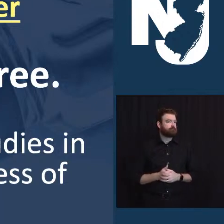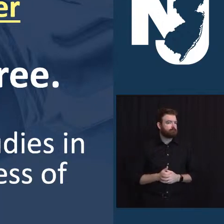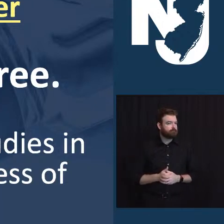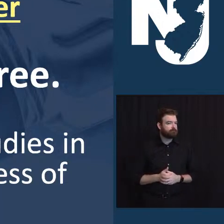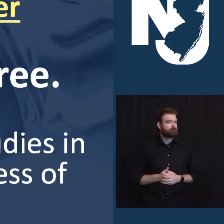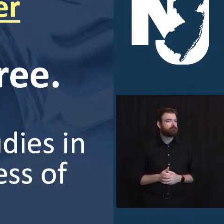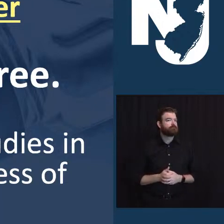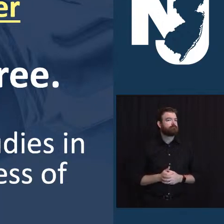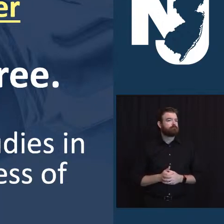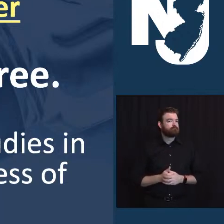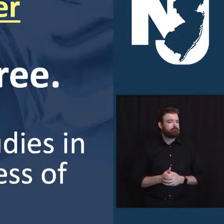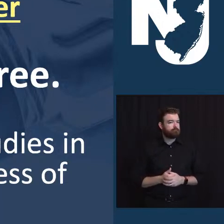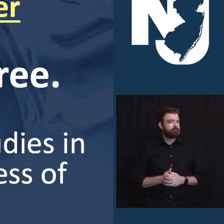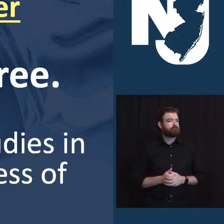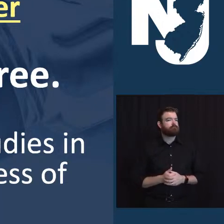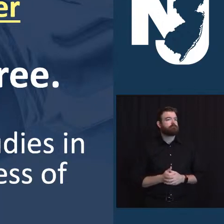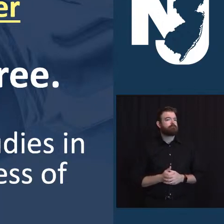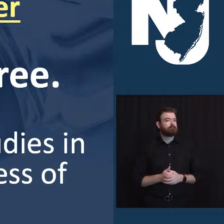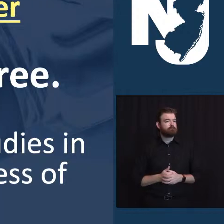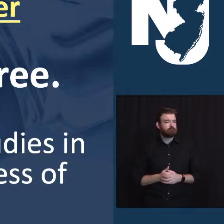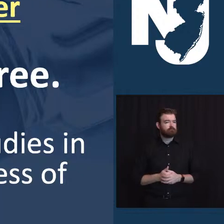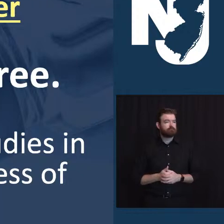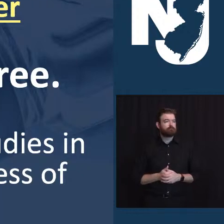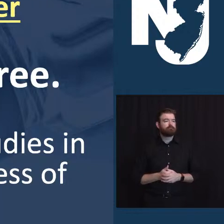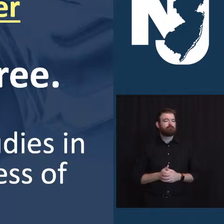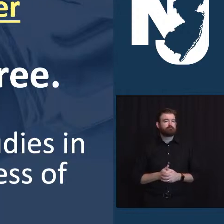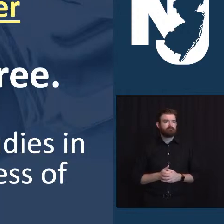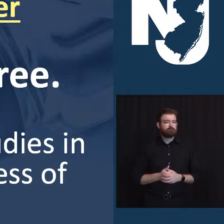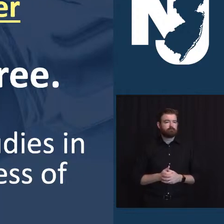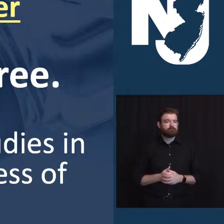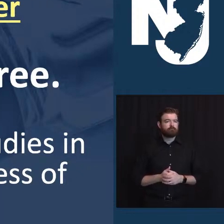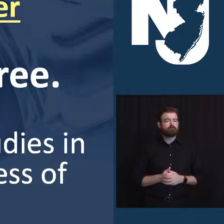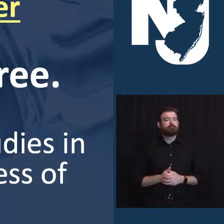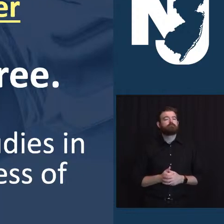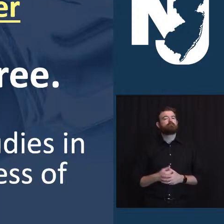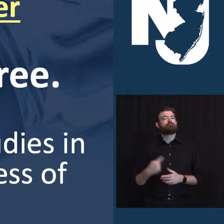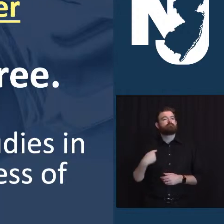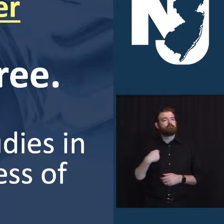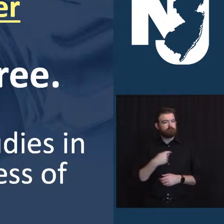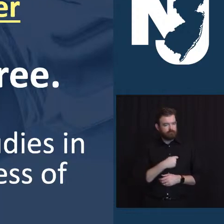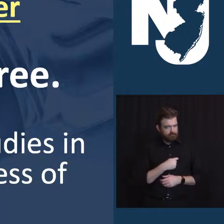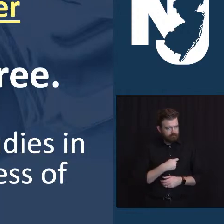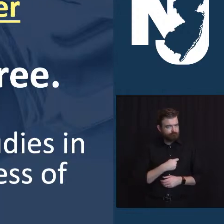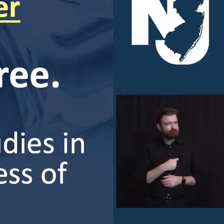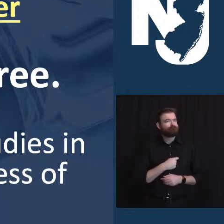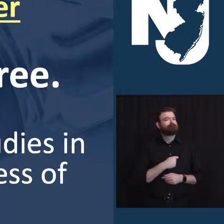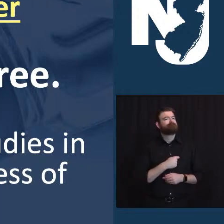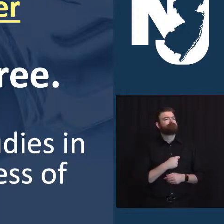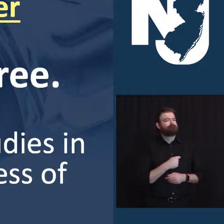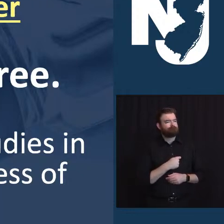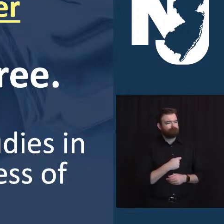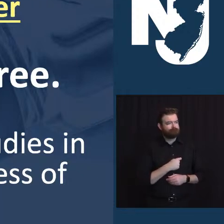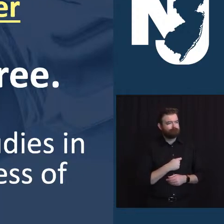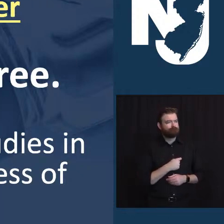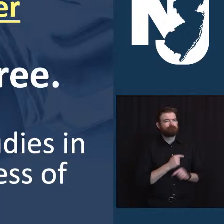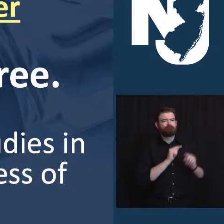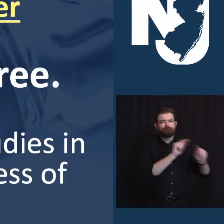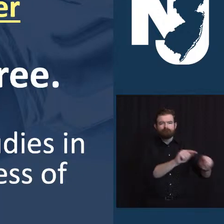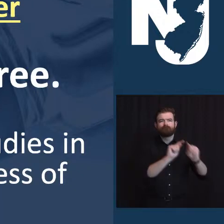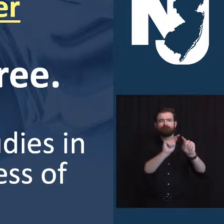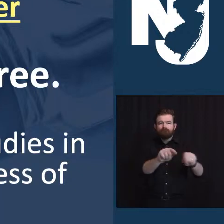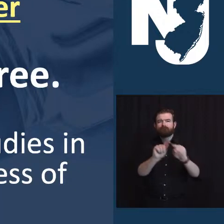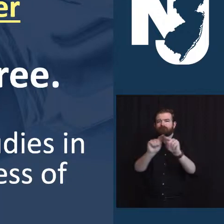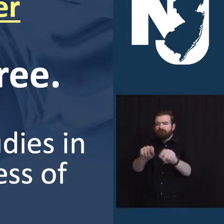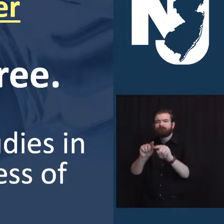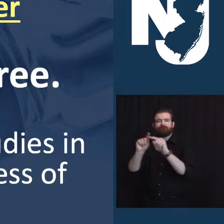undertaking through Operation Jersey Summer to provide accurate information, to help dispel myths, and to